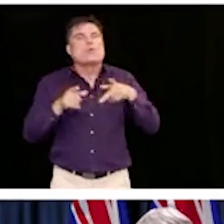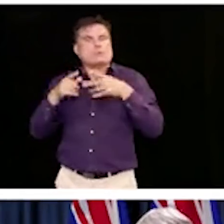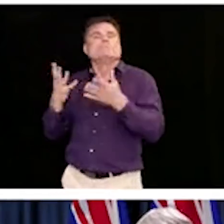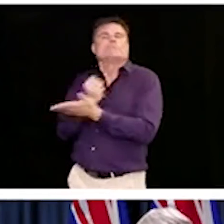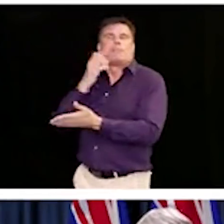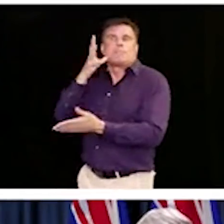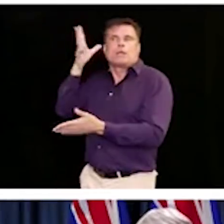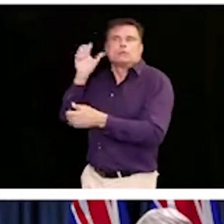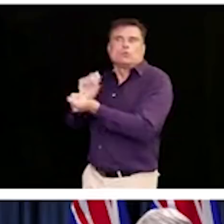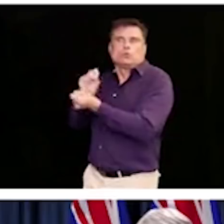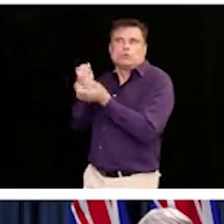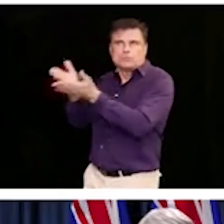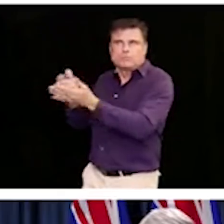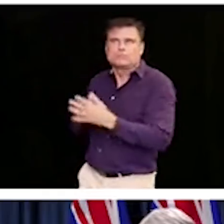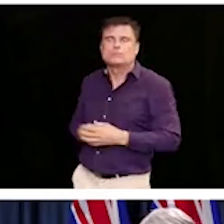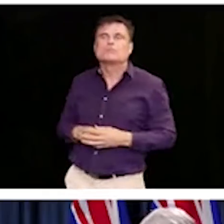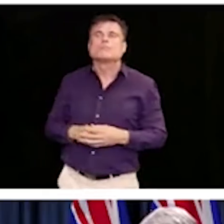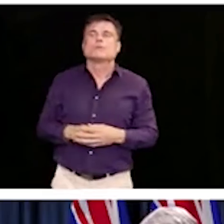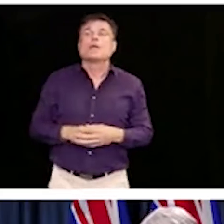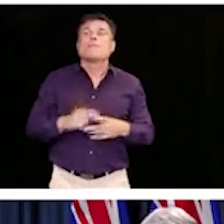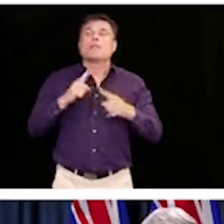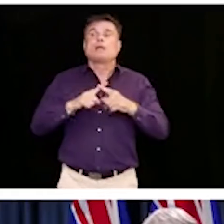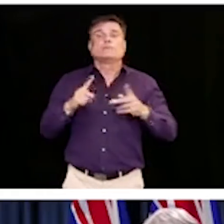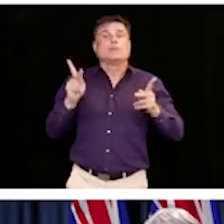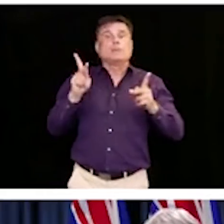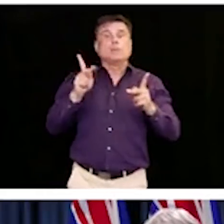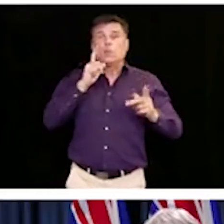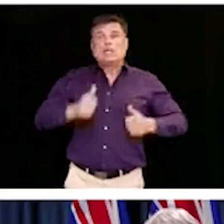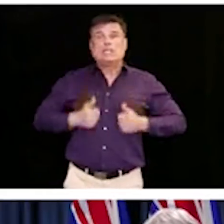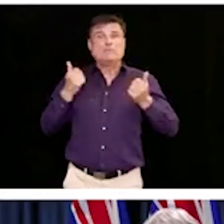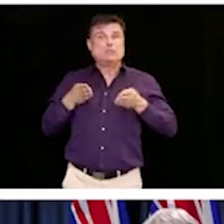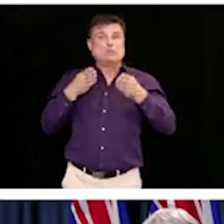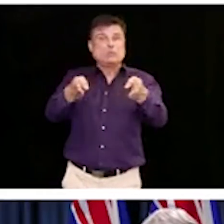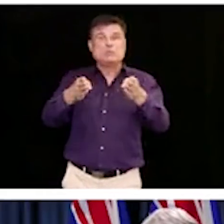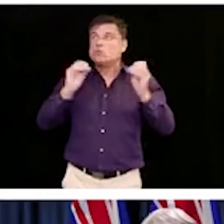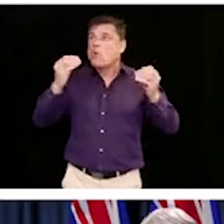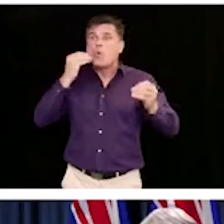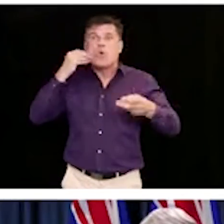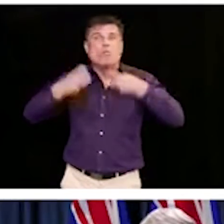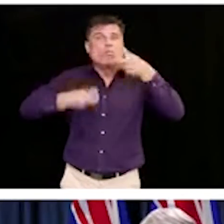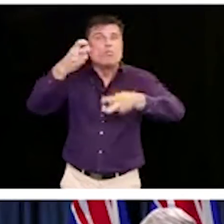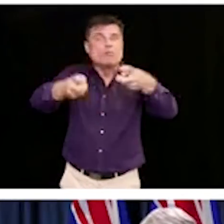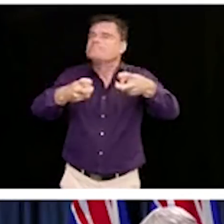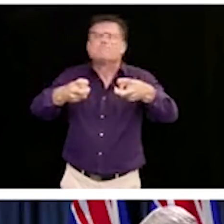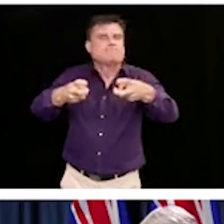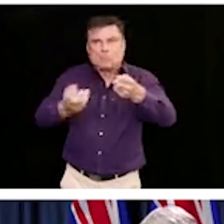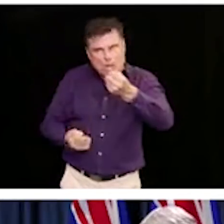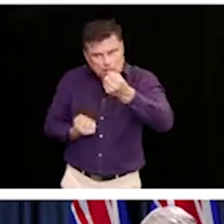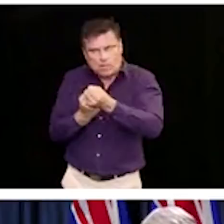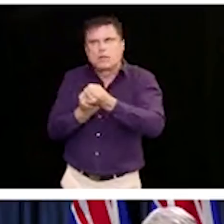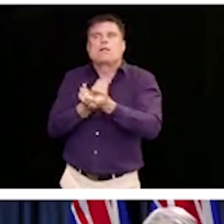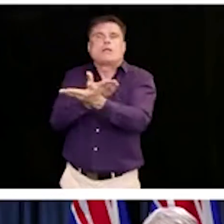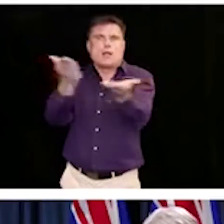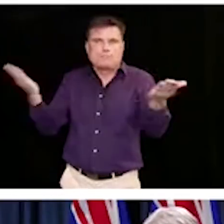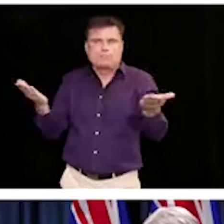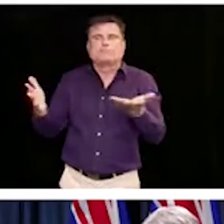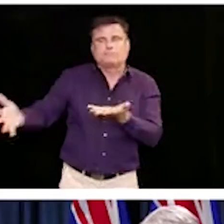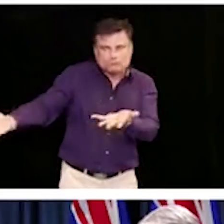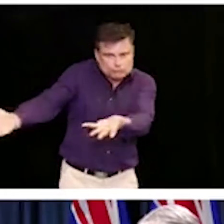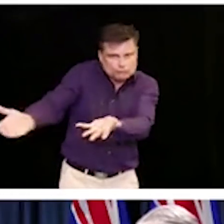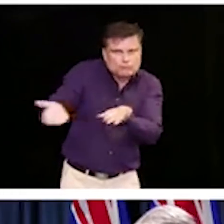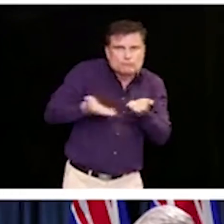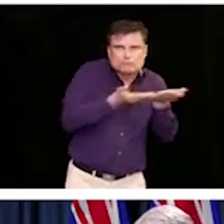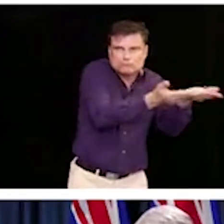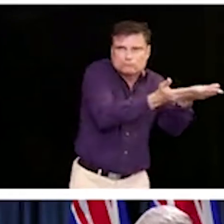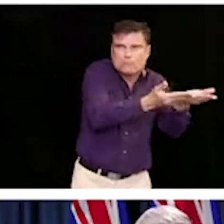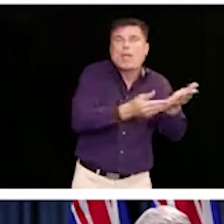million for housing and homeless supports, again to provide critical services and help meet the health and safety needs that were there. And